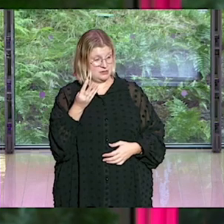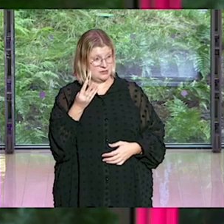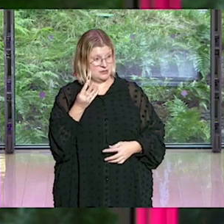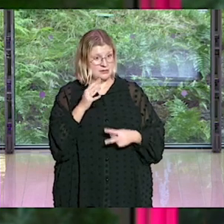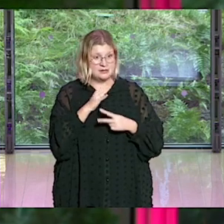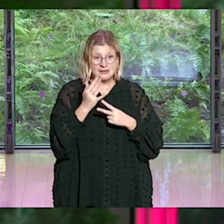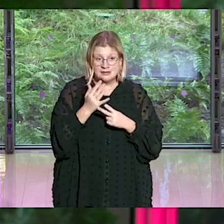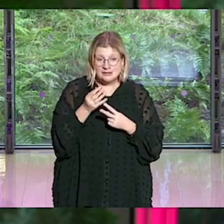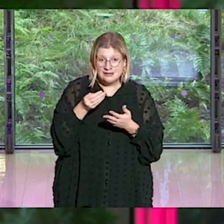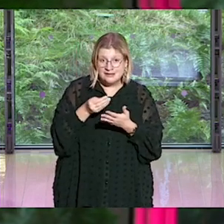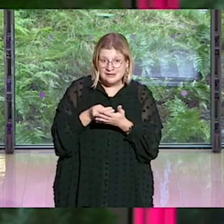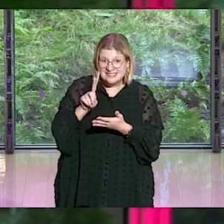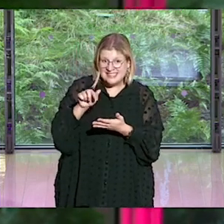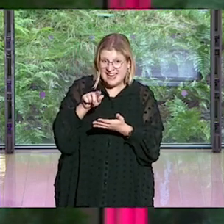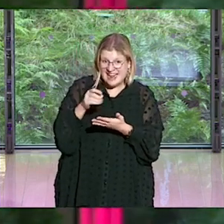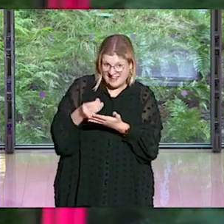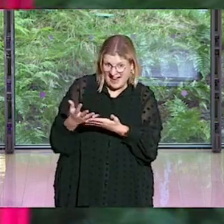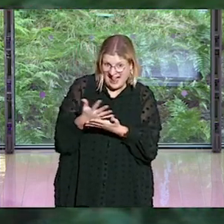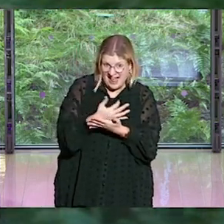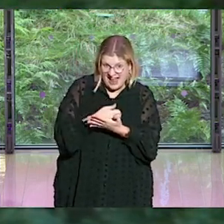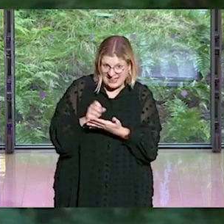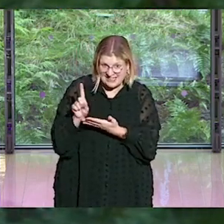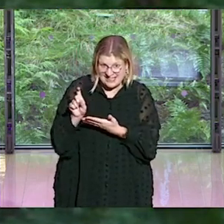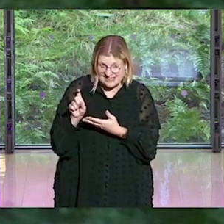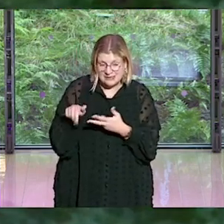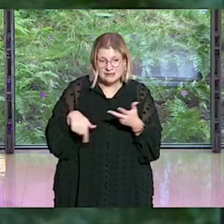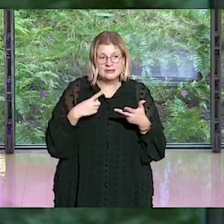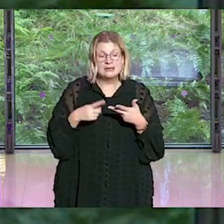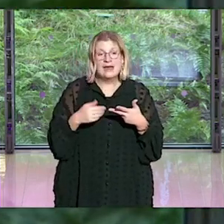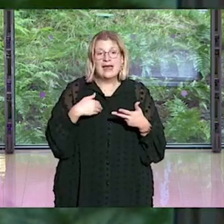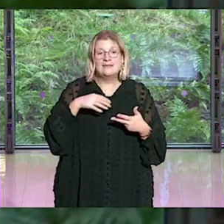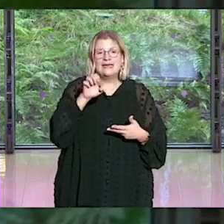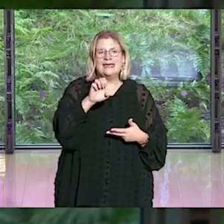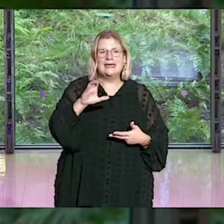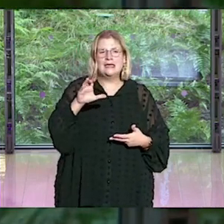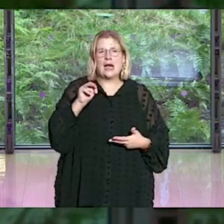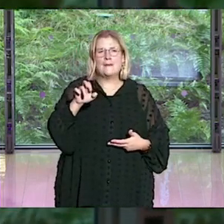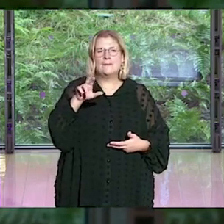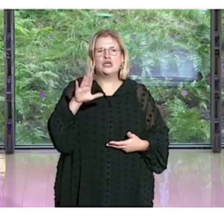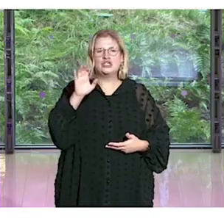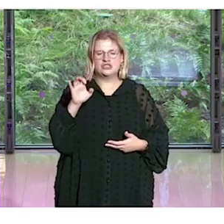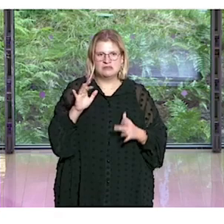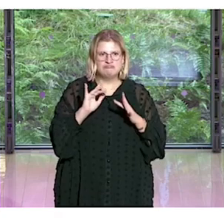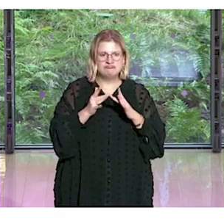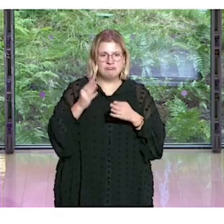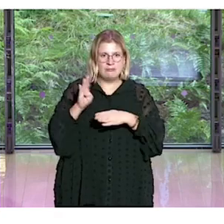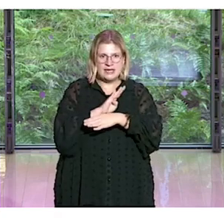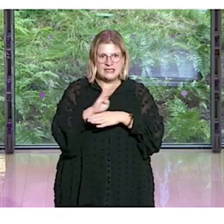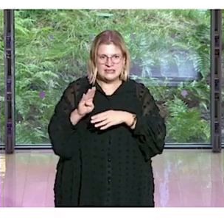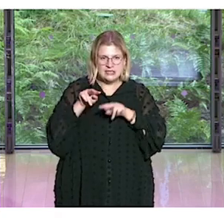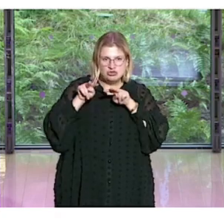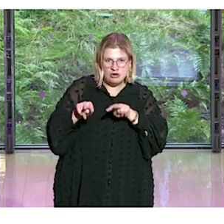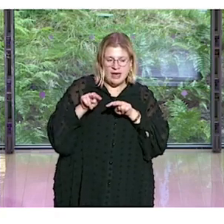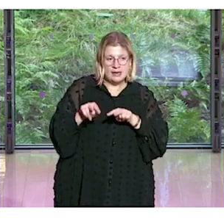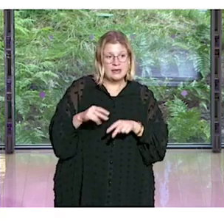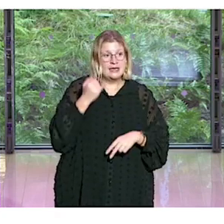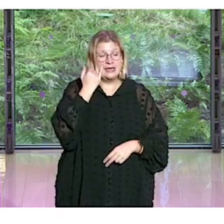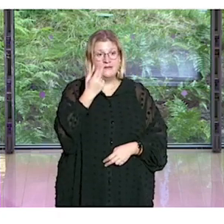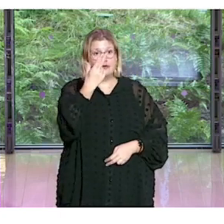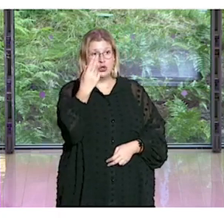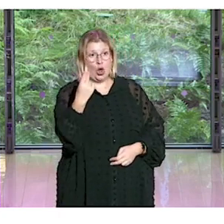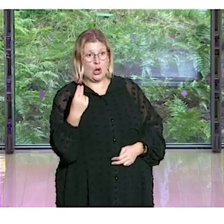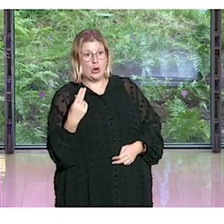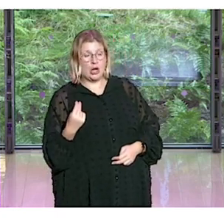Is it collecting data? Do you have e-commerce data in there? If you answered no to any of these questions,